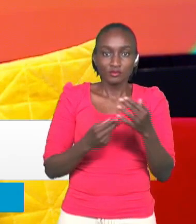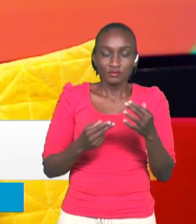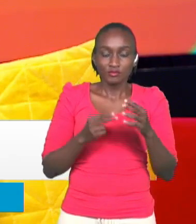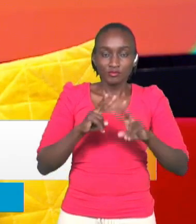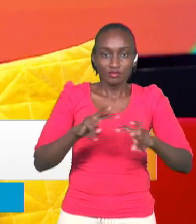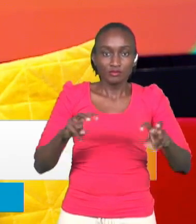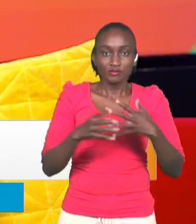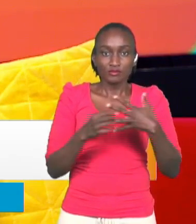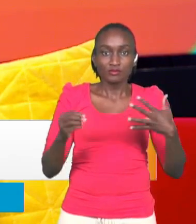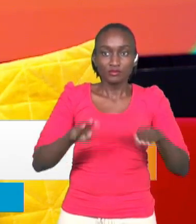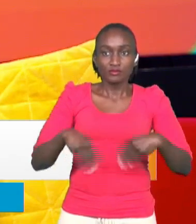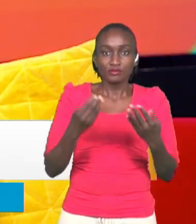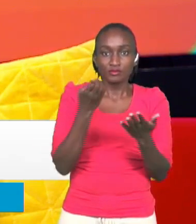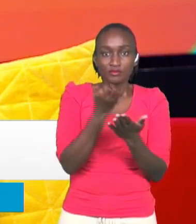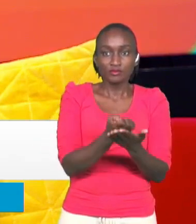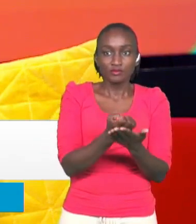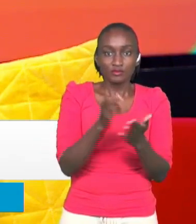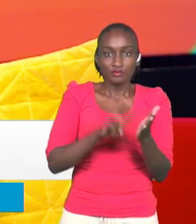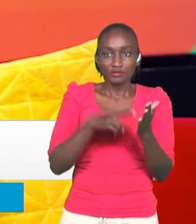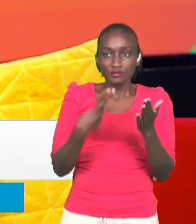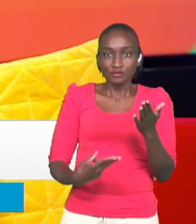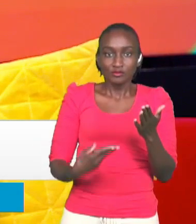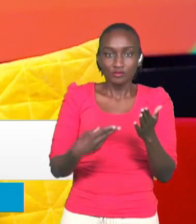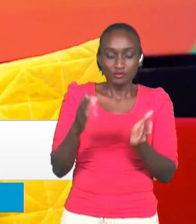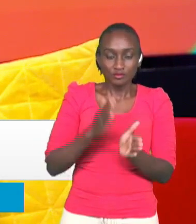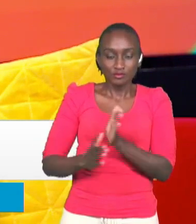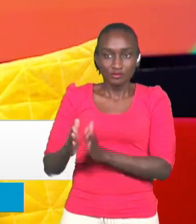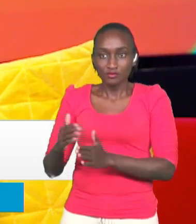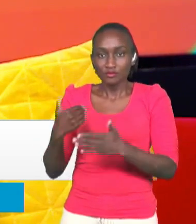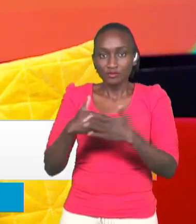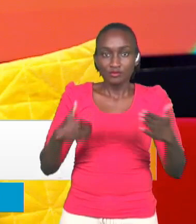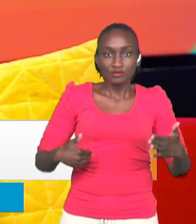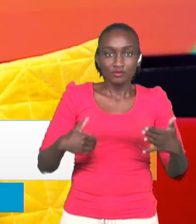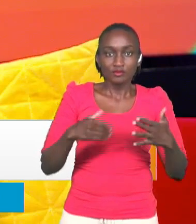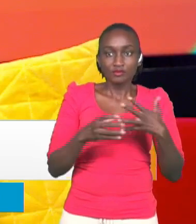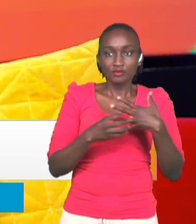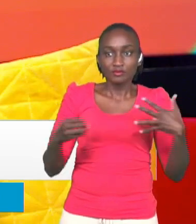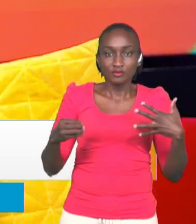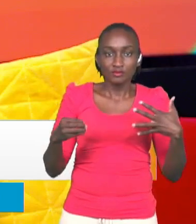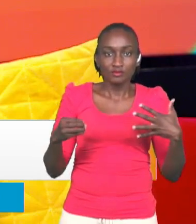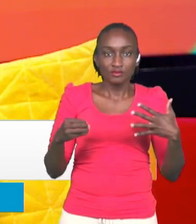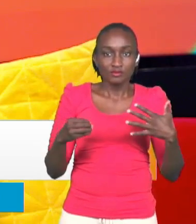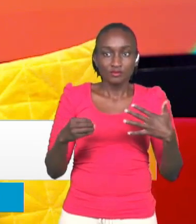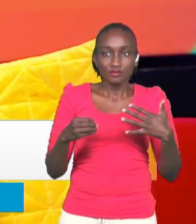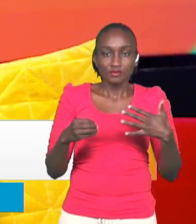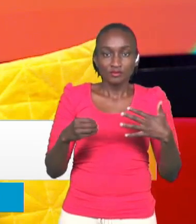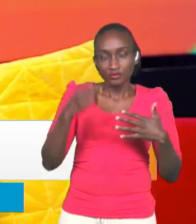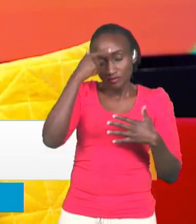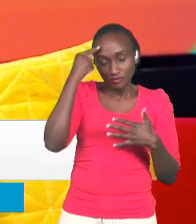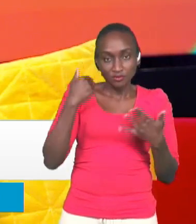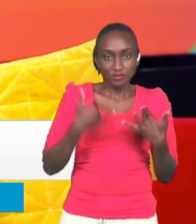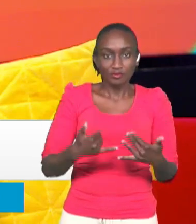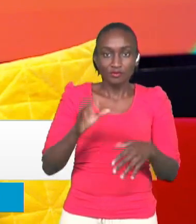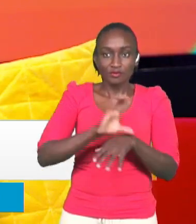to provide evidence of failed mediation process before filing for a divorce. Of course, now as far as the churches are